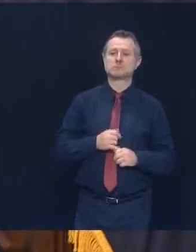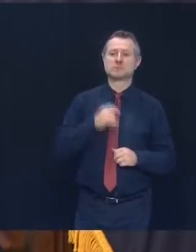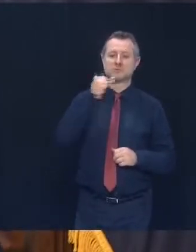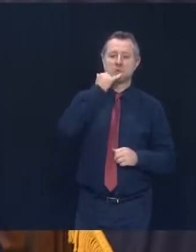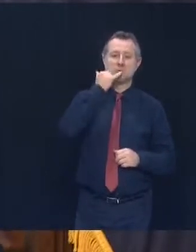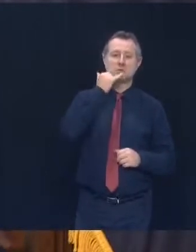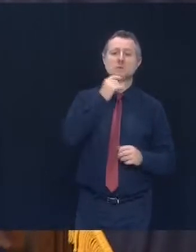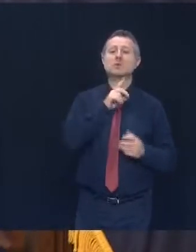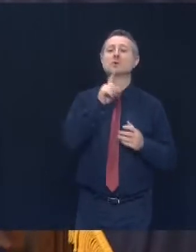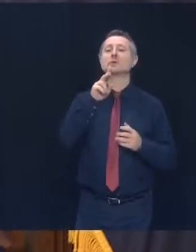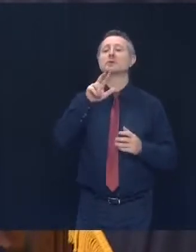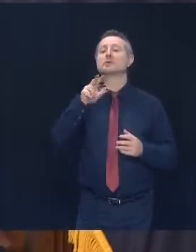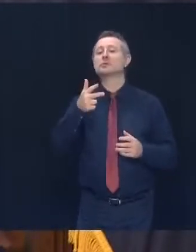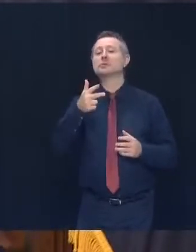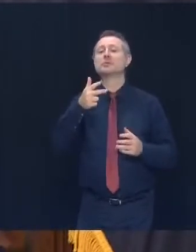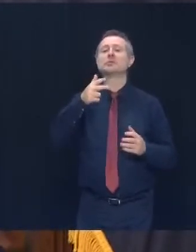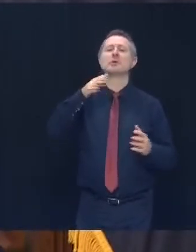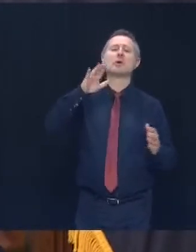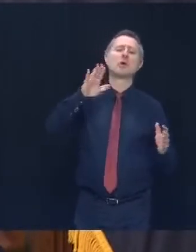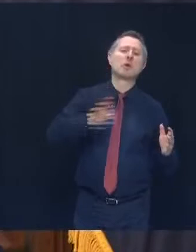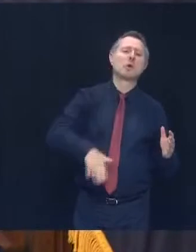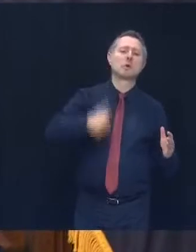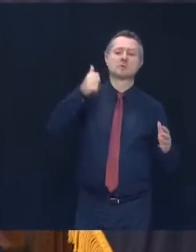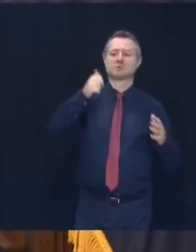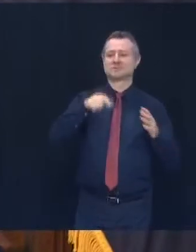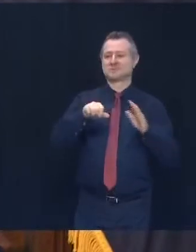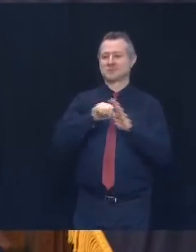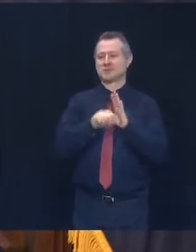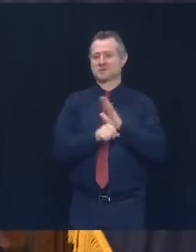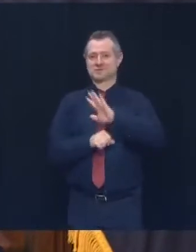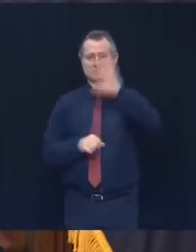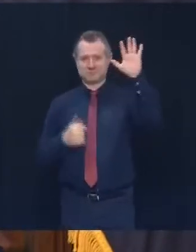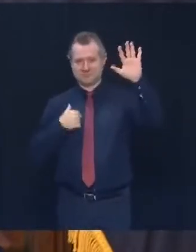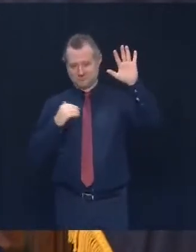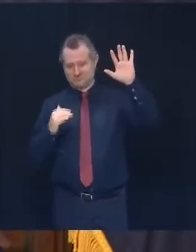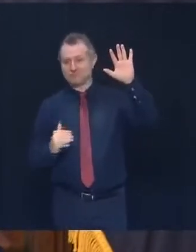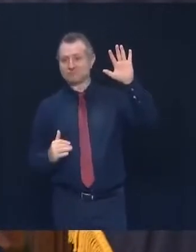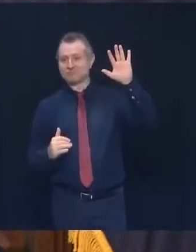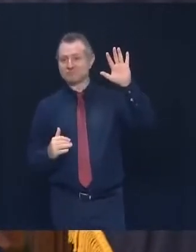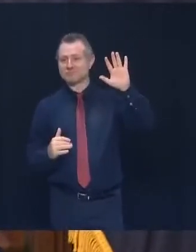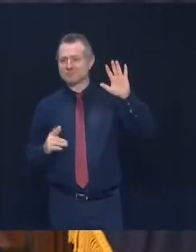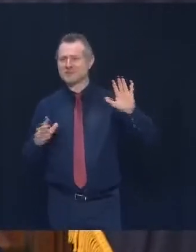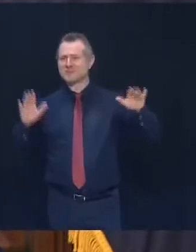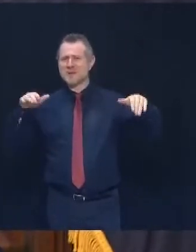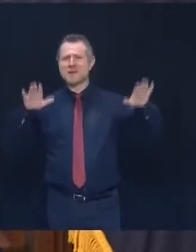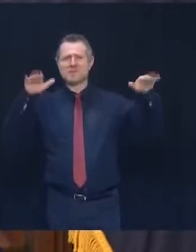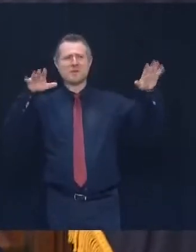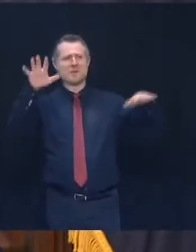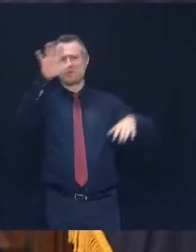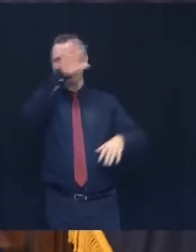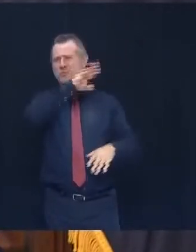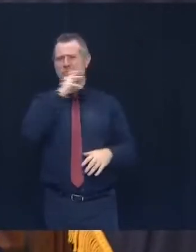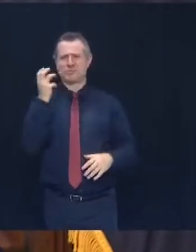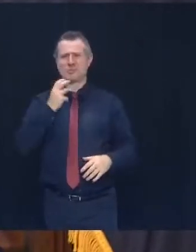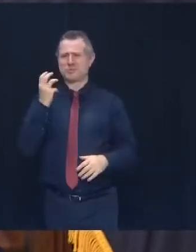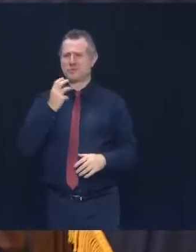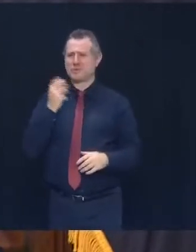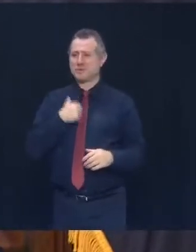right? So, yeah, it all goes up, but it's the relative increase,